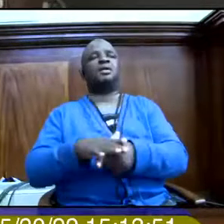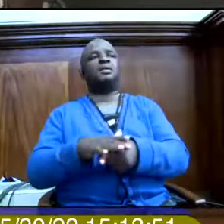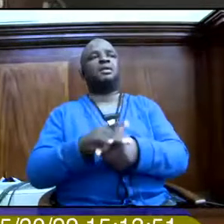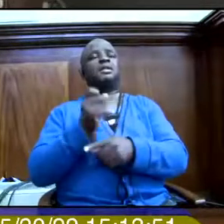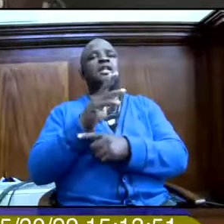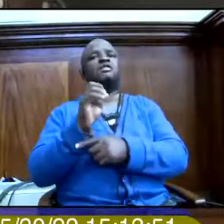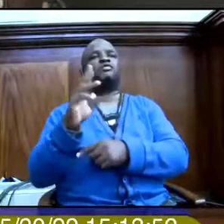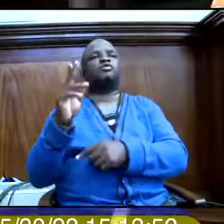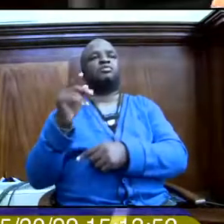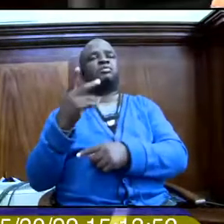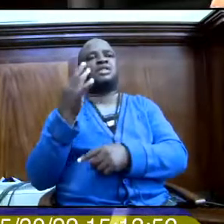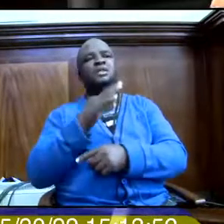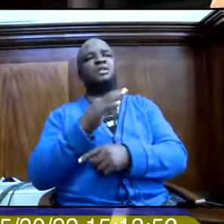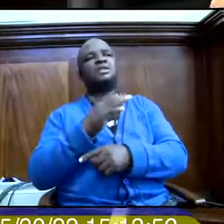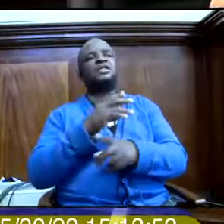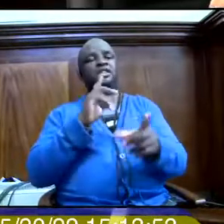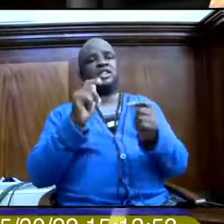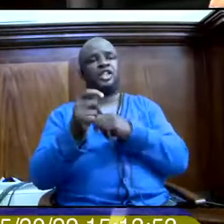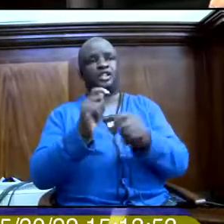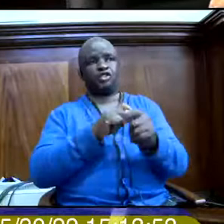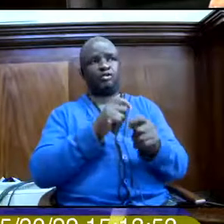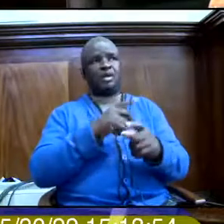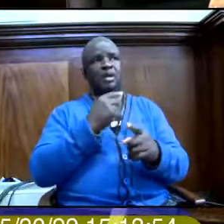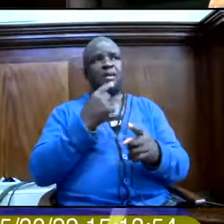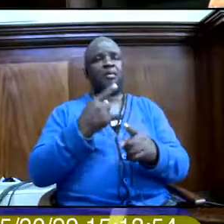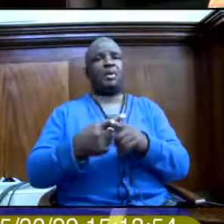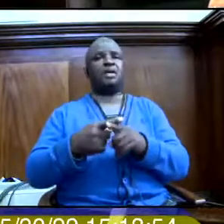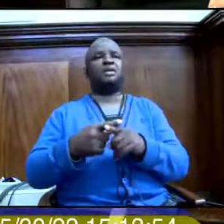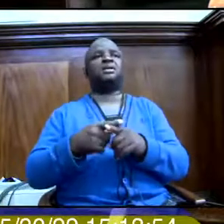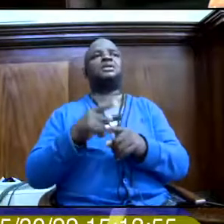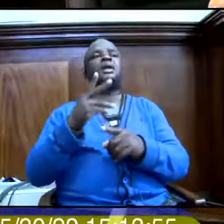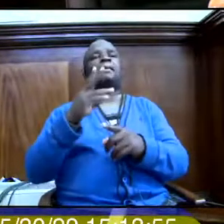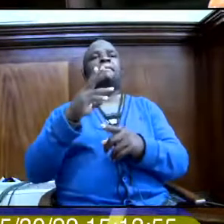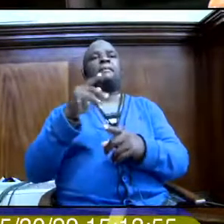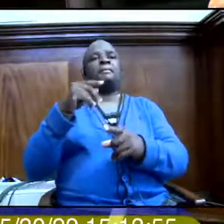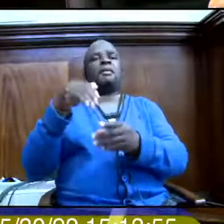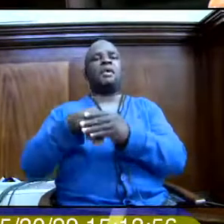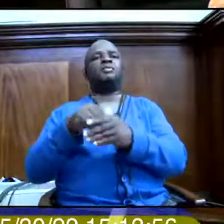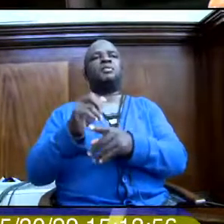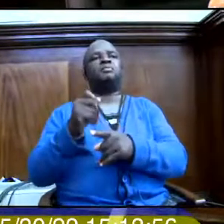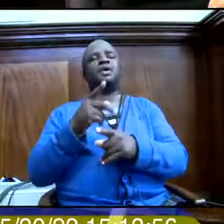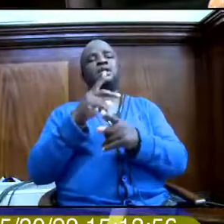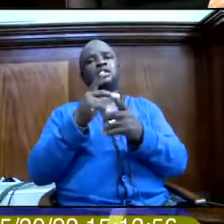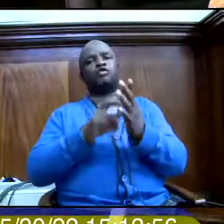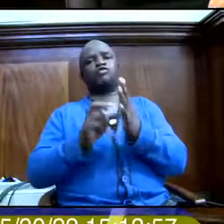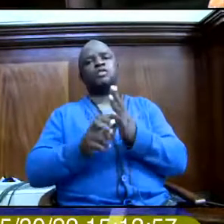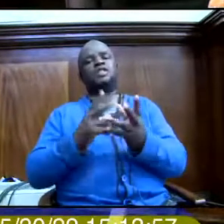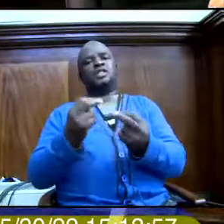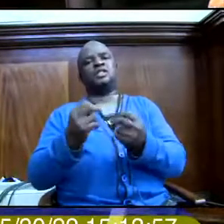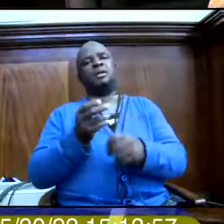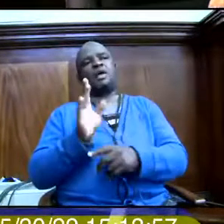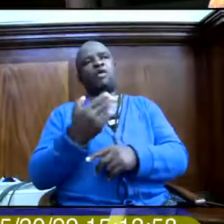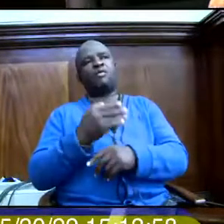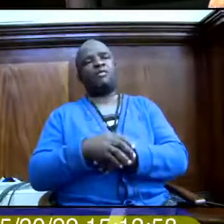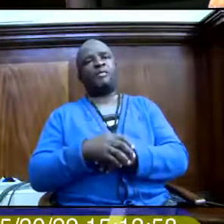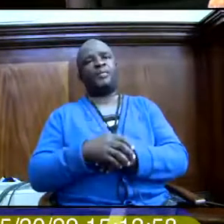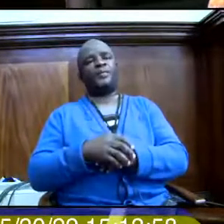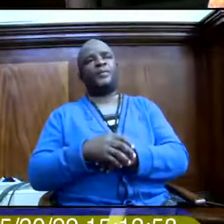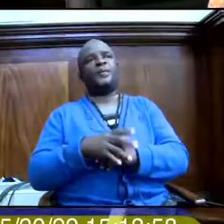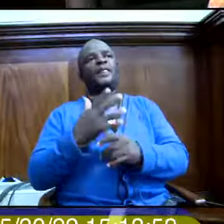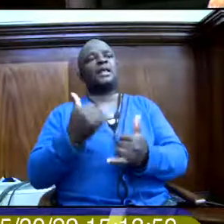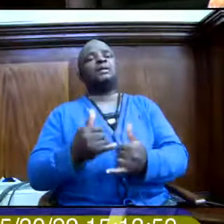demands that amendments and the balloting guidelines must be repealed picketing